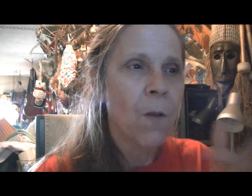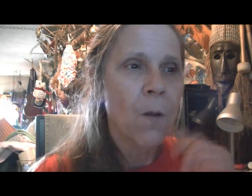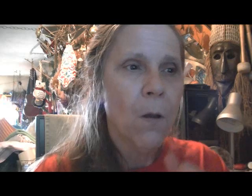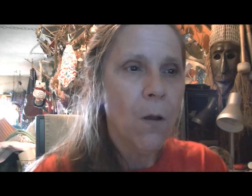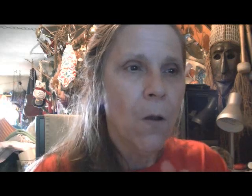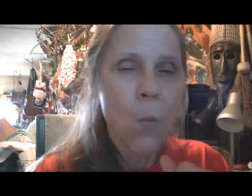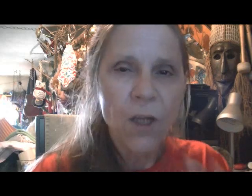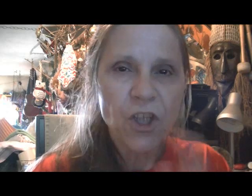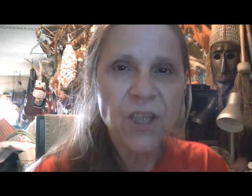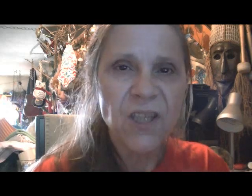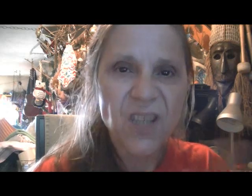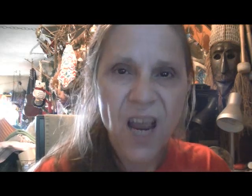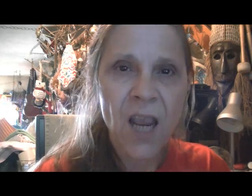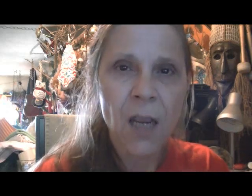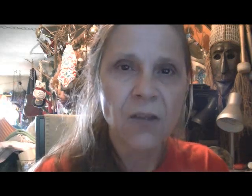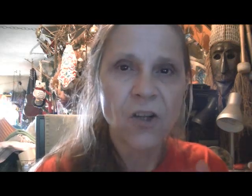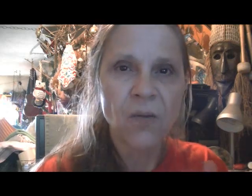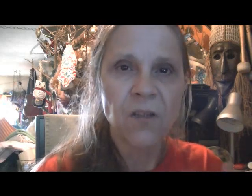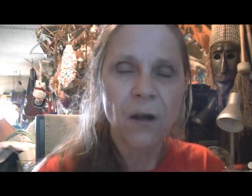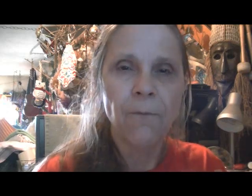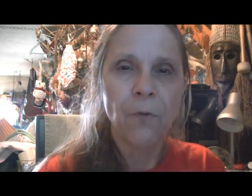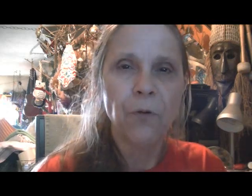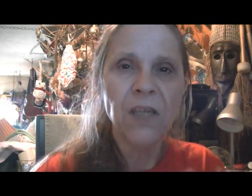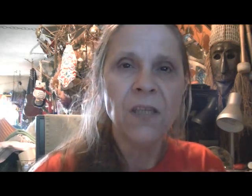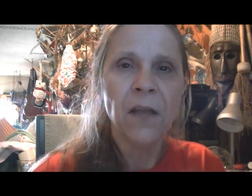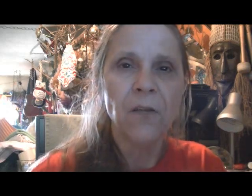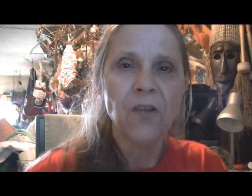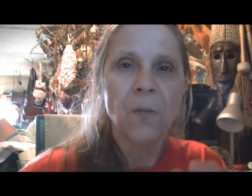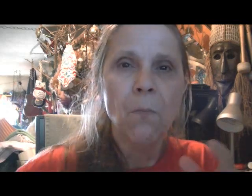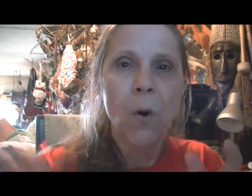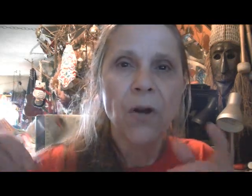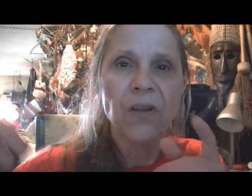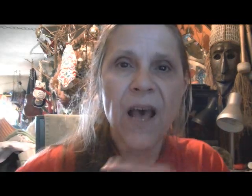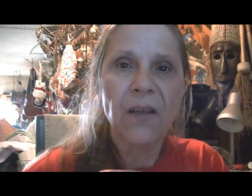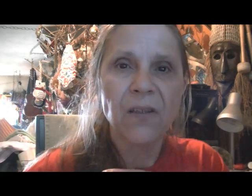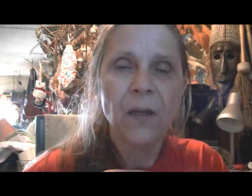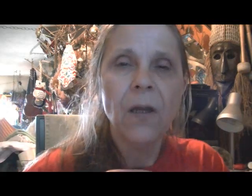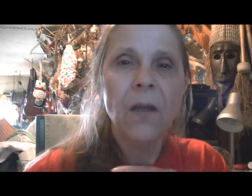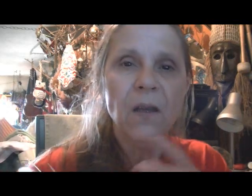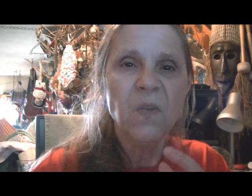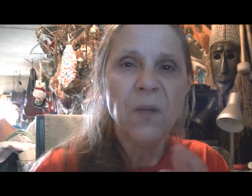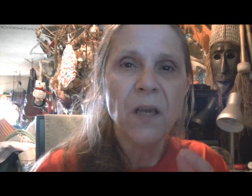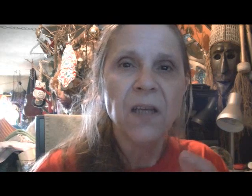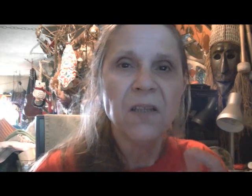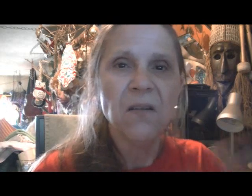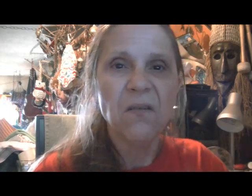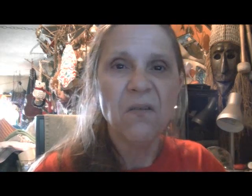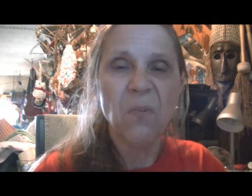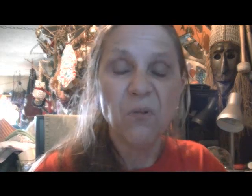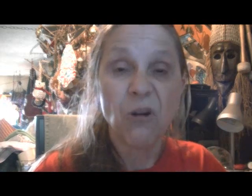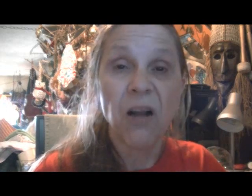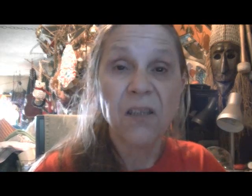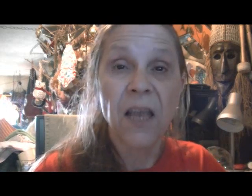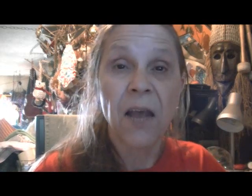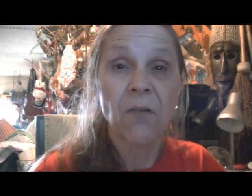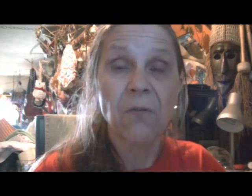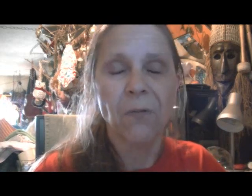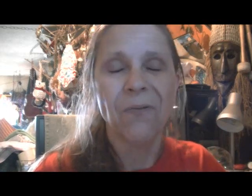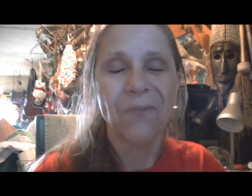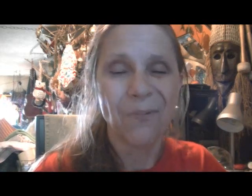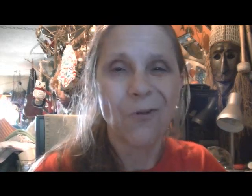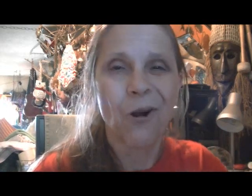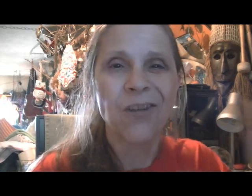all, what she's saying in terms of the reason that there's more deaths is because the drugs